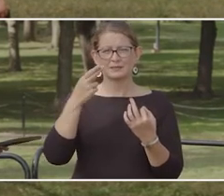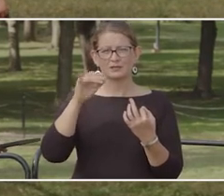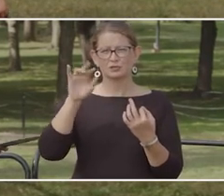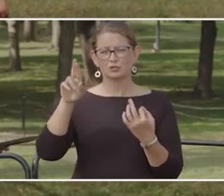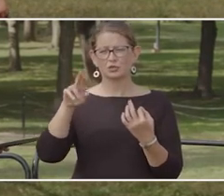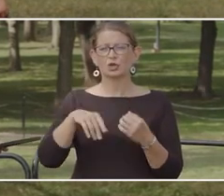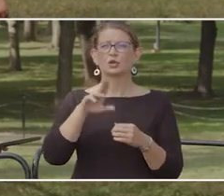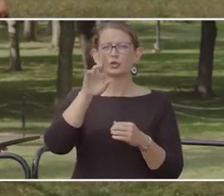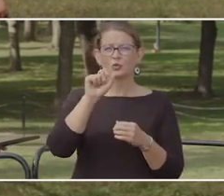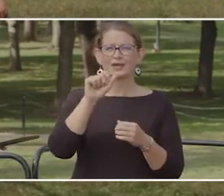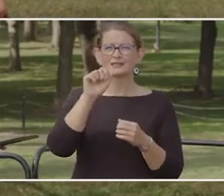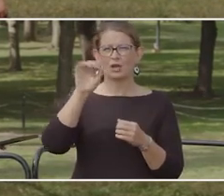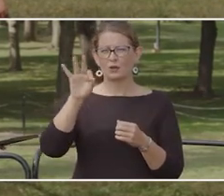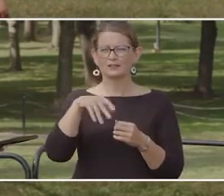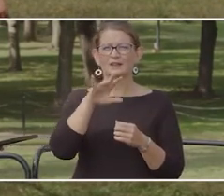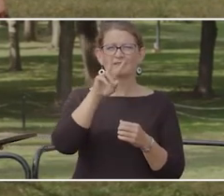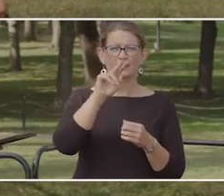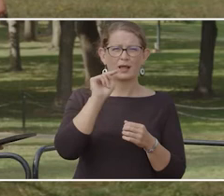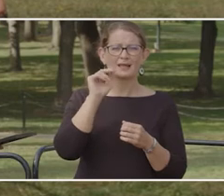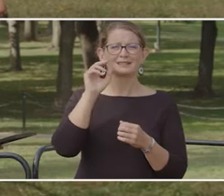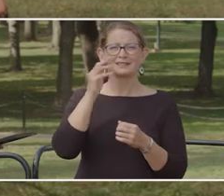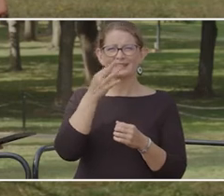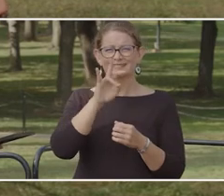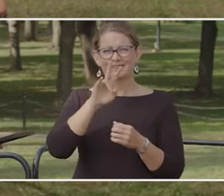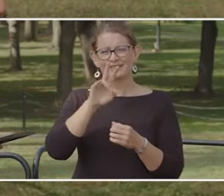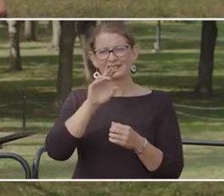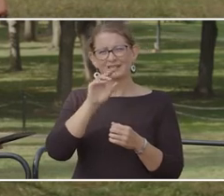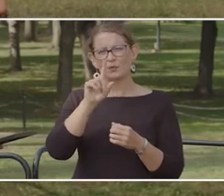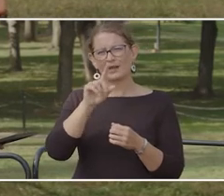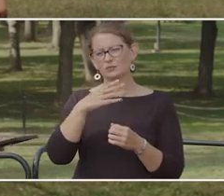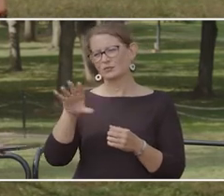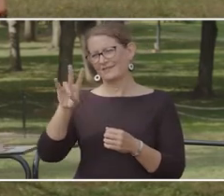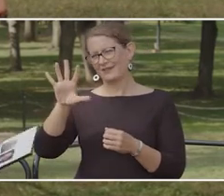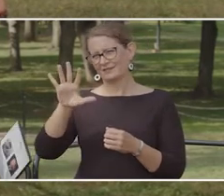Air Force, Vietnam, 1971 to